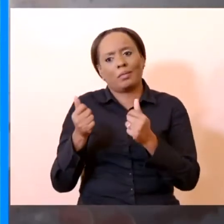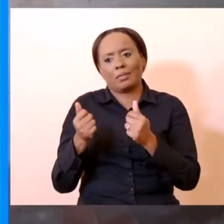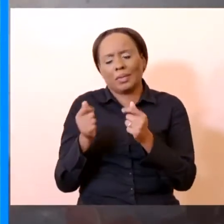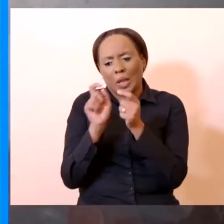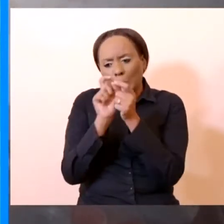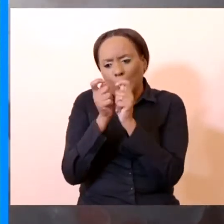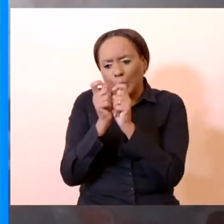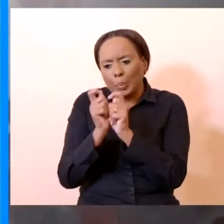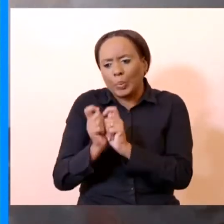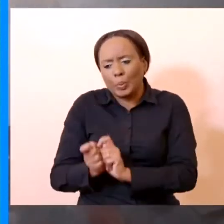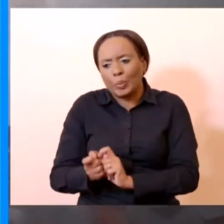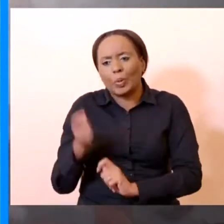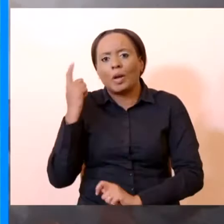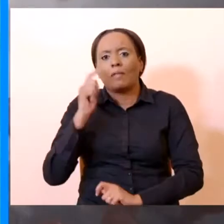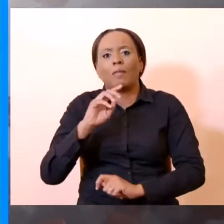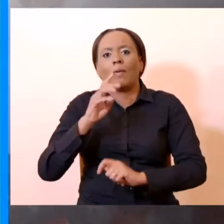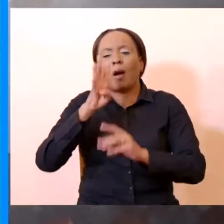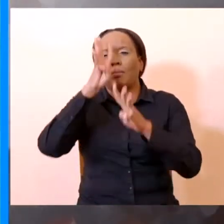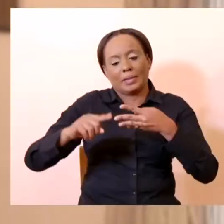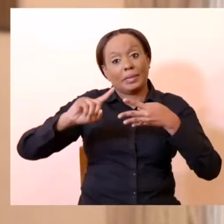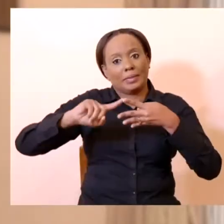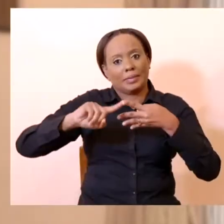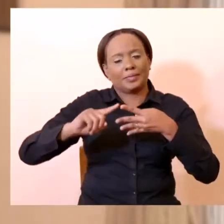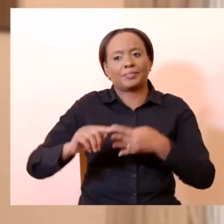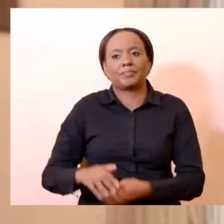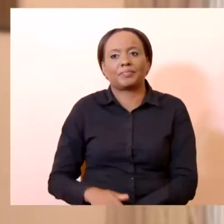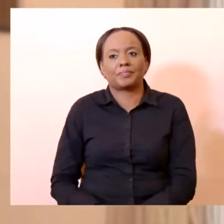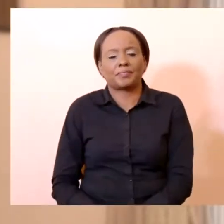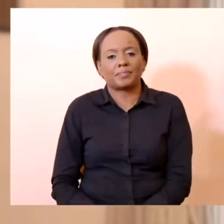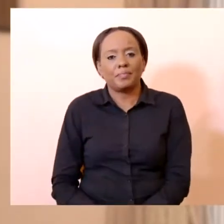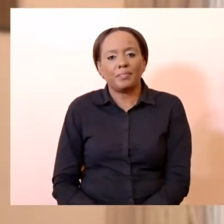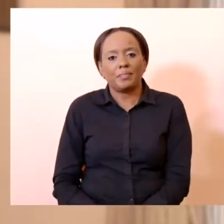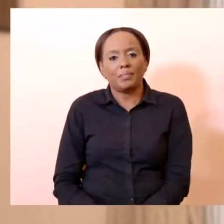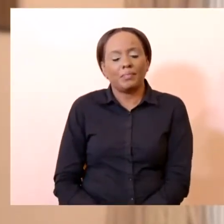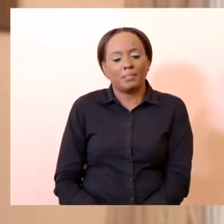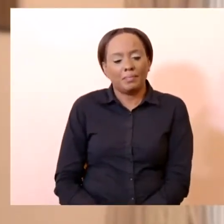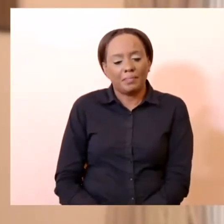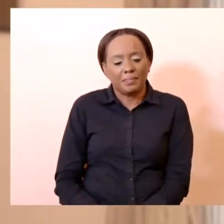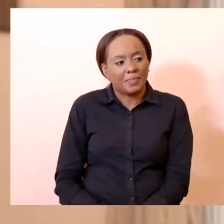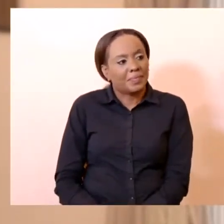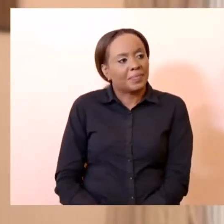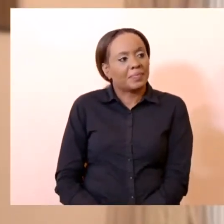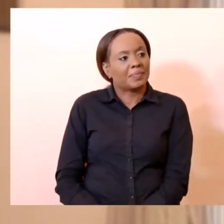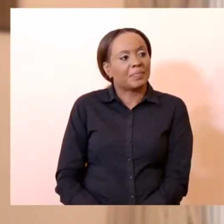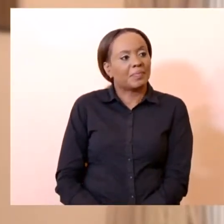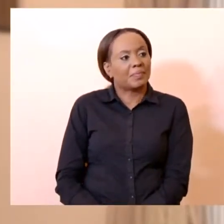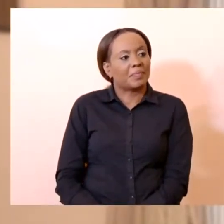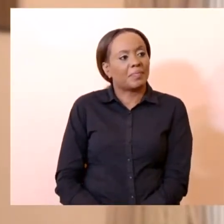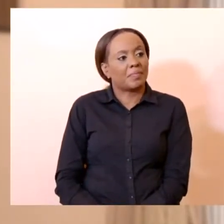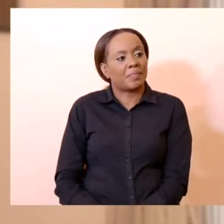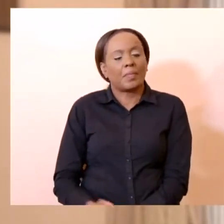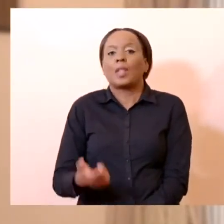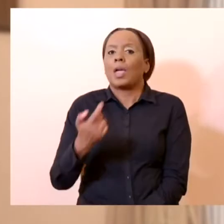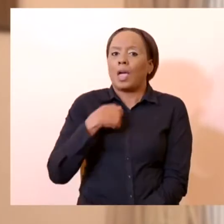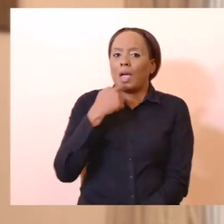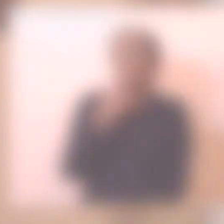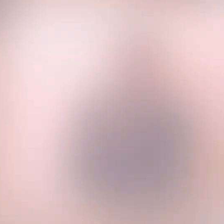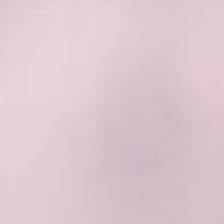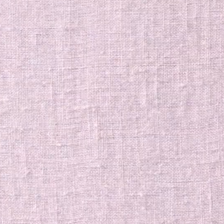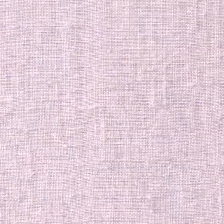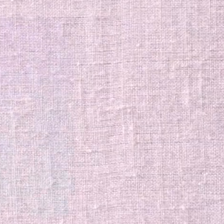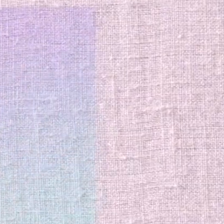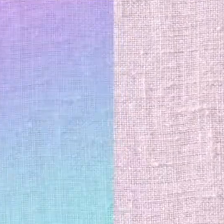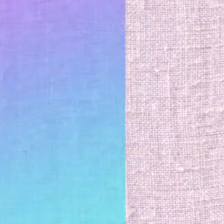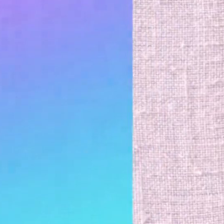fine-tune for the COVID-19 virus. There are working groups, as I told you before,